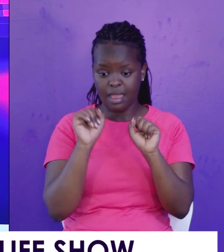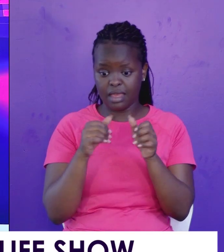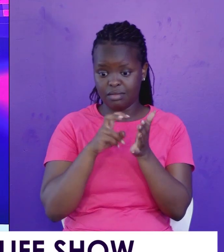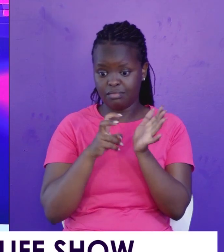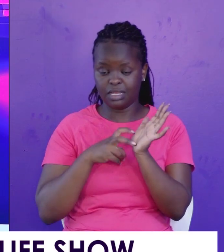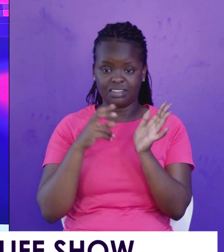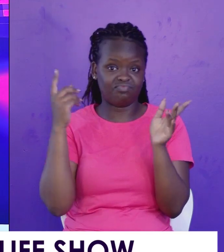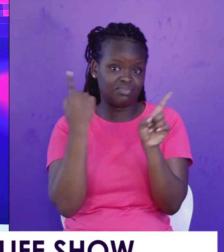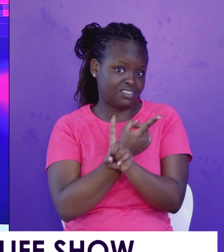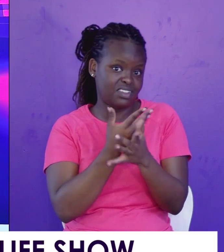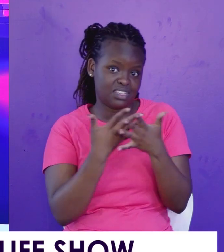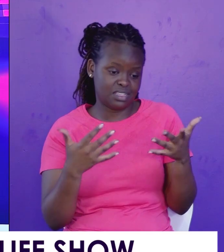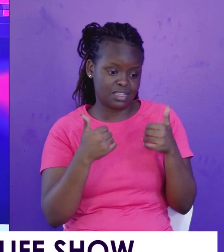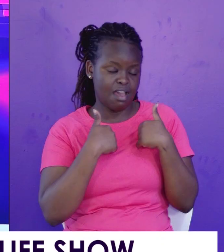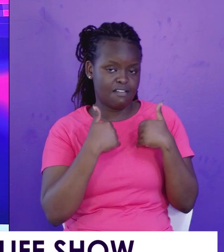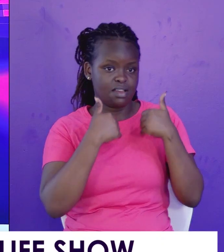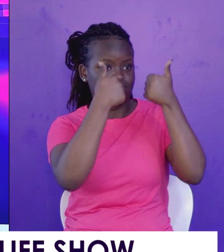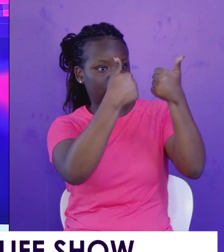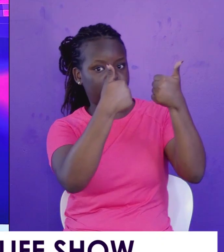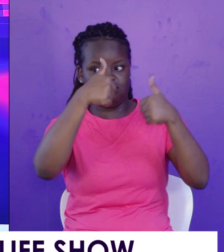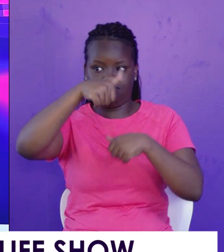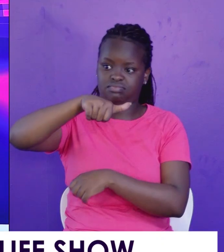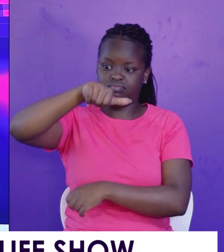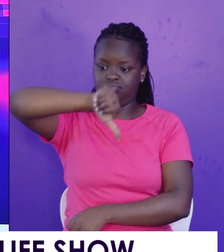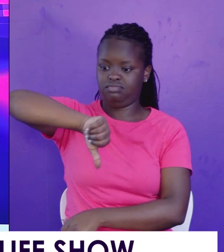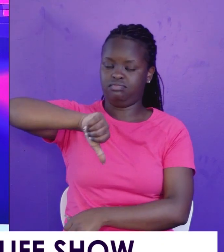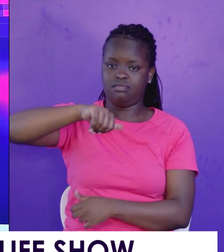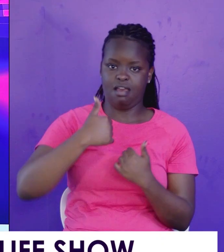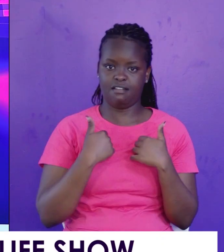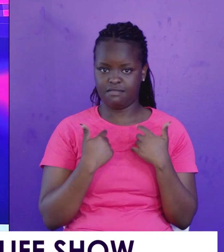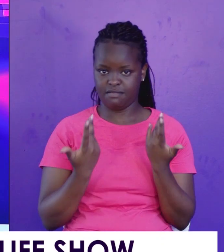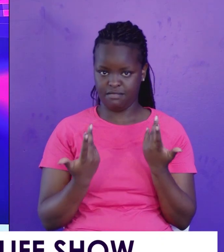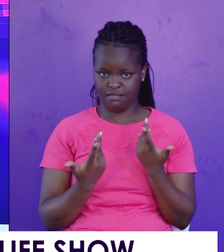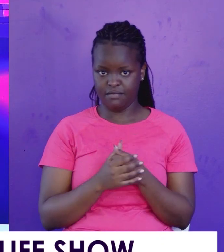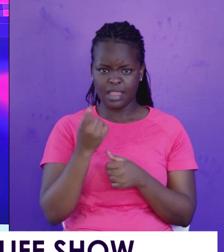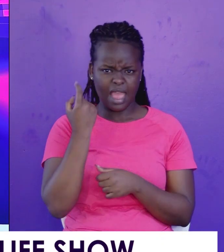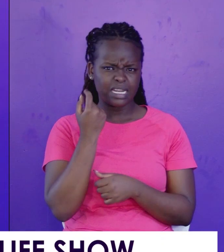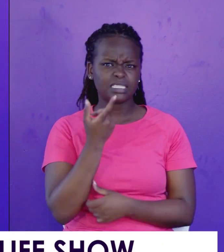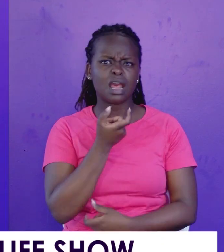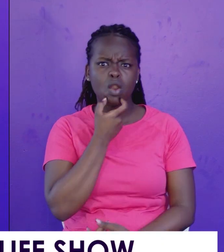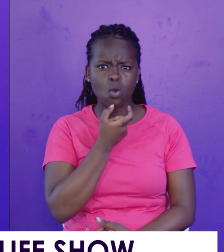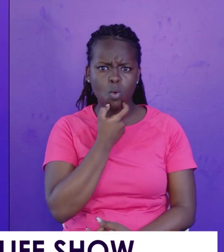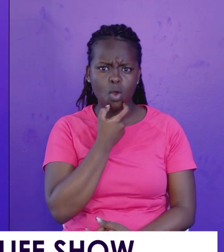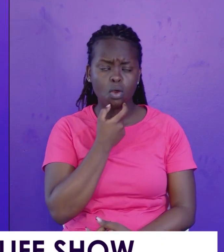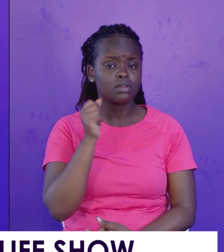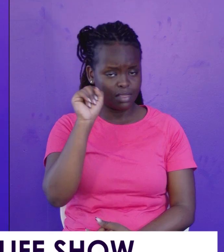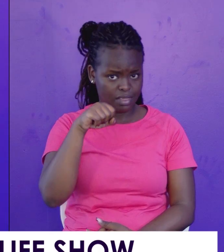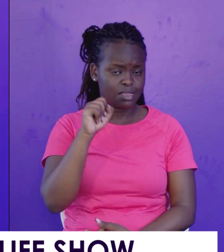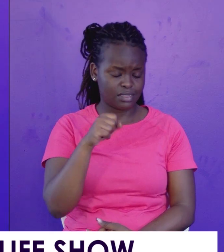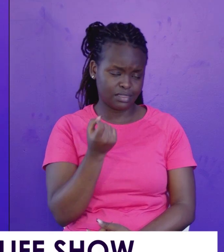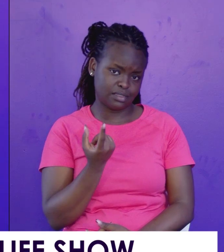thing. There's a thumbs up, there's a thumb side, there's a thumb down. But do you understand Luo? I do. A bit of